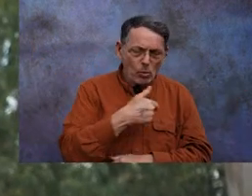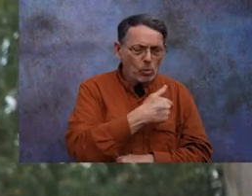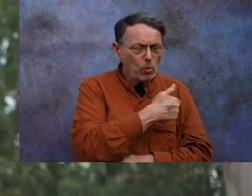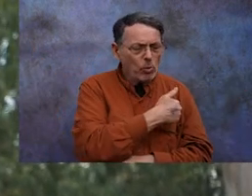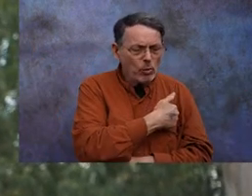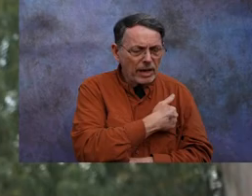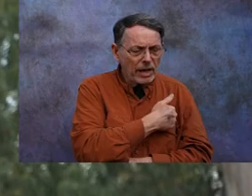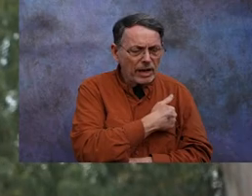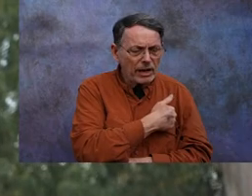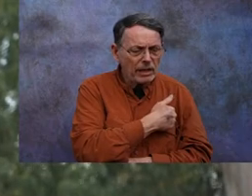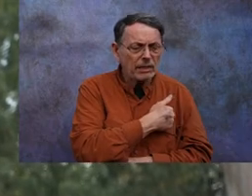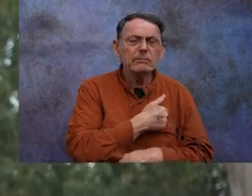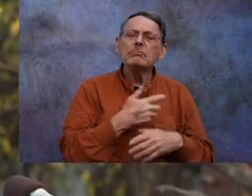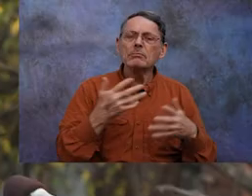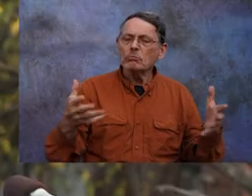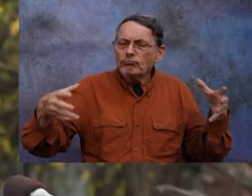Weave and mend,